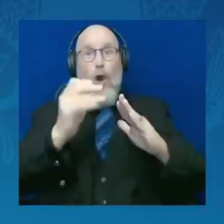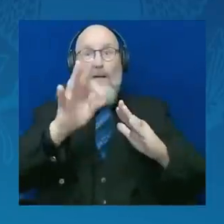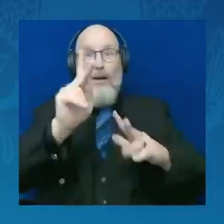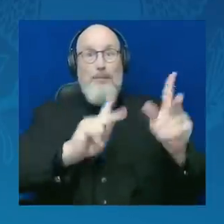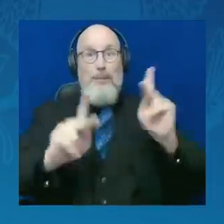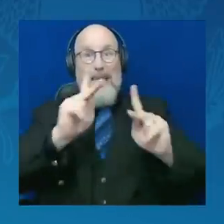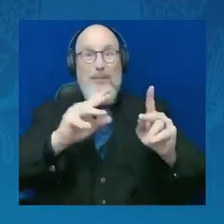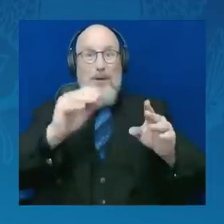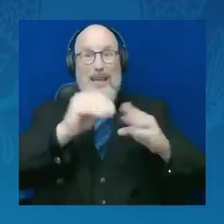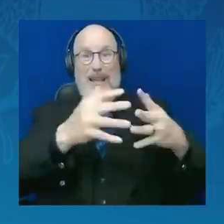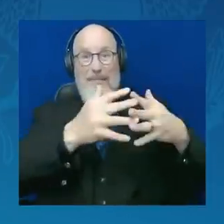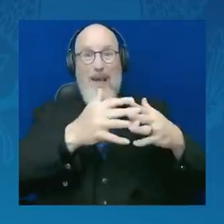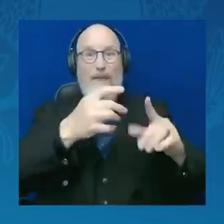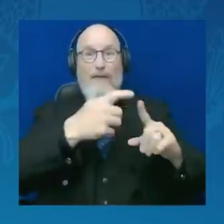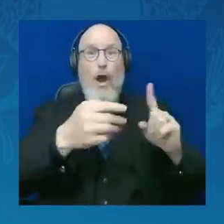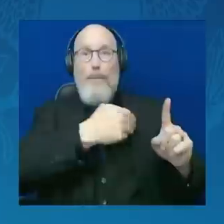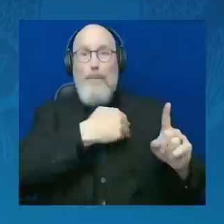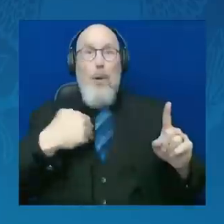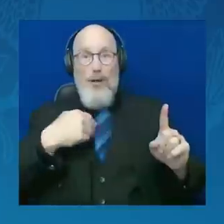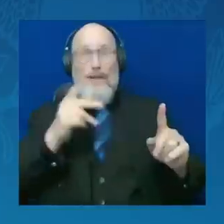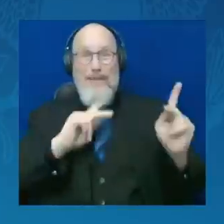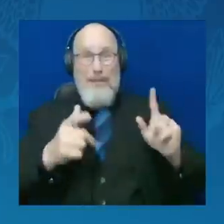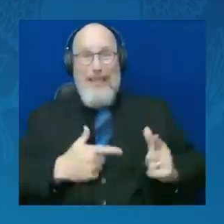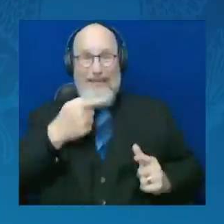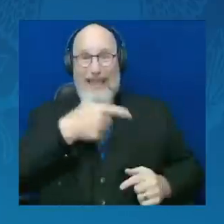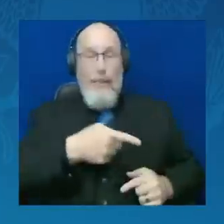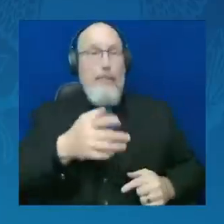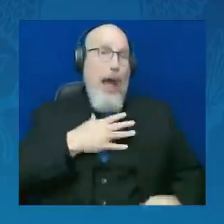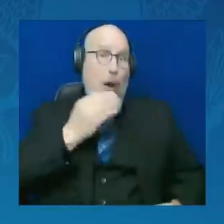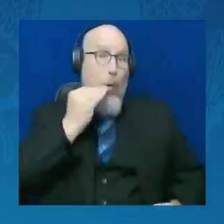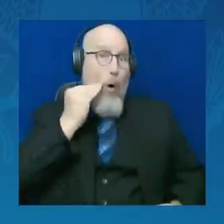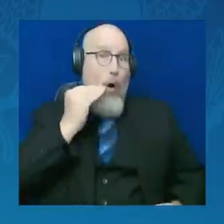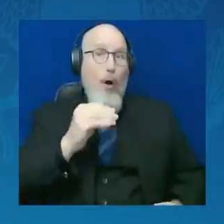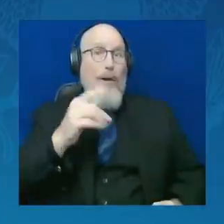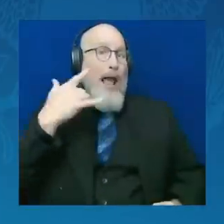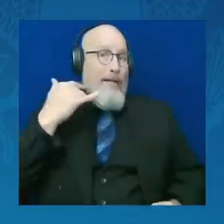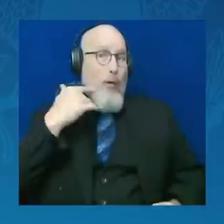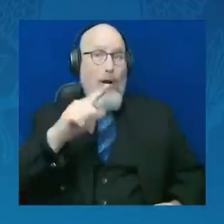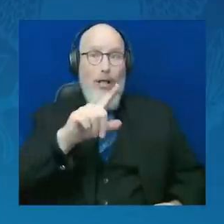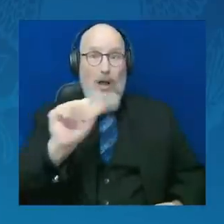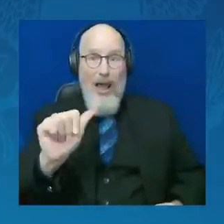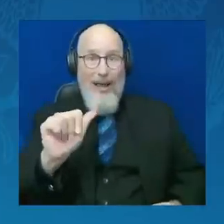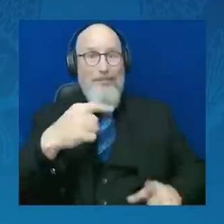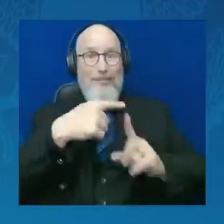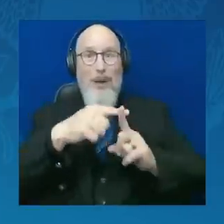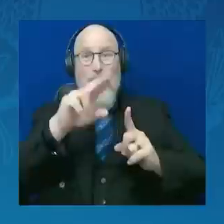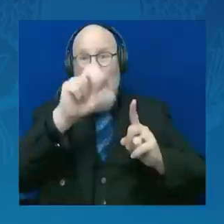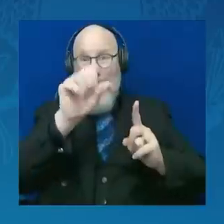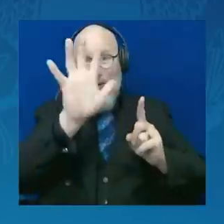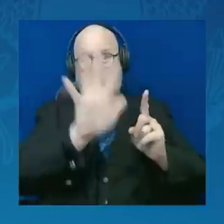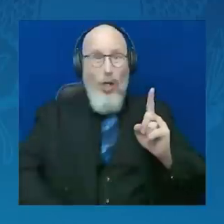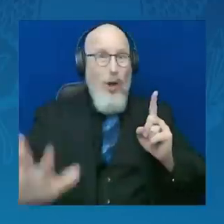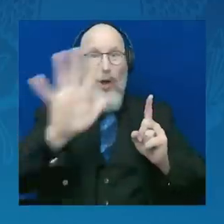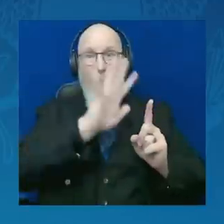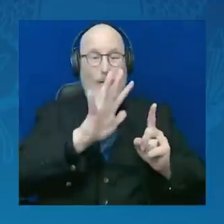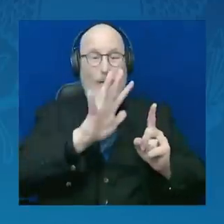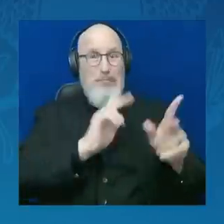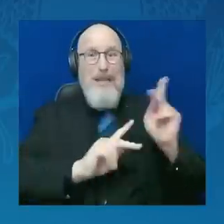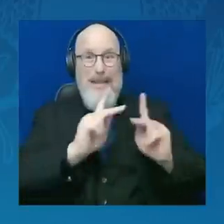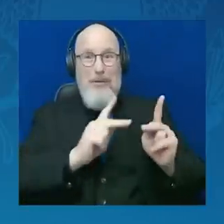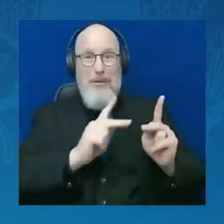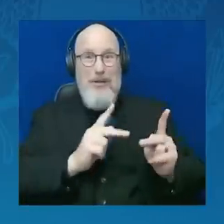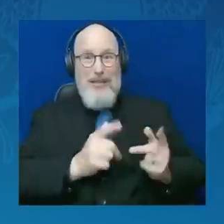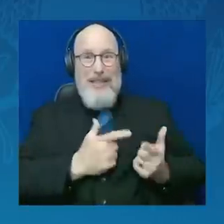United States, who understands the relationship that we have on many levels, including the diplomatic, but also